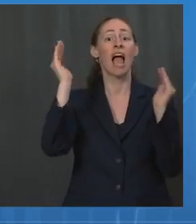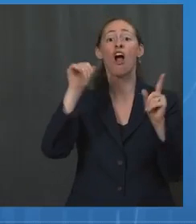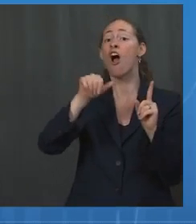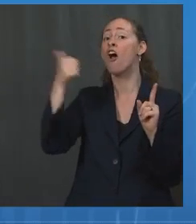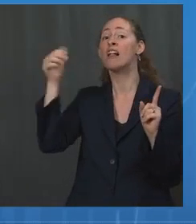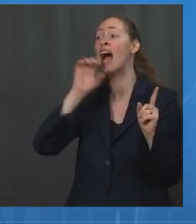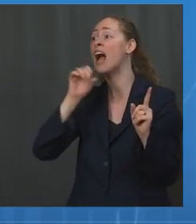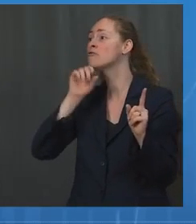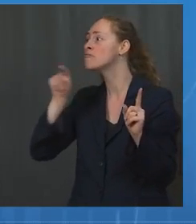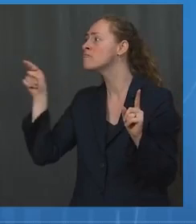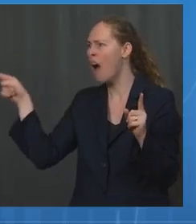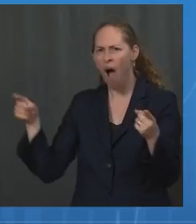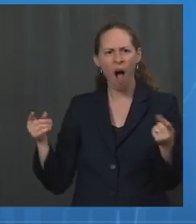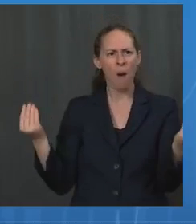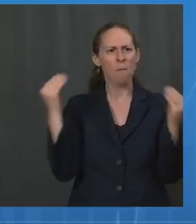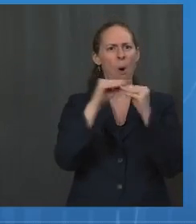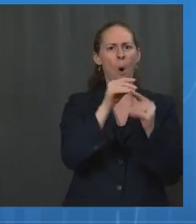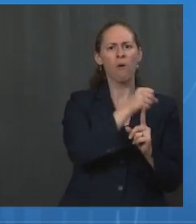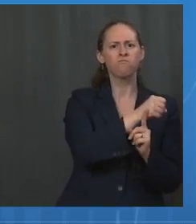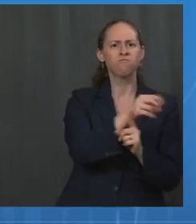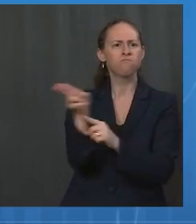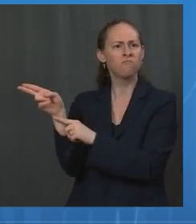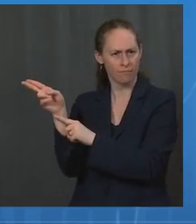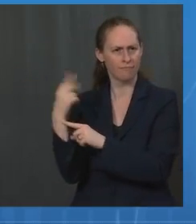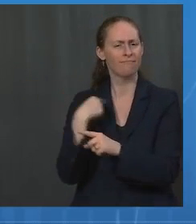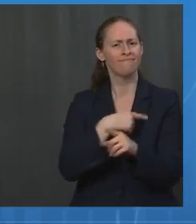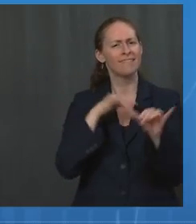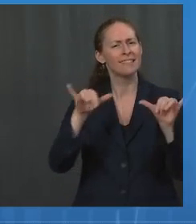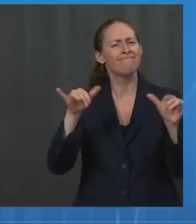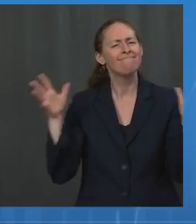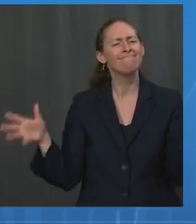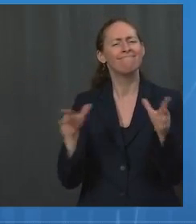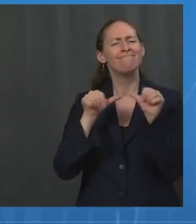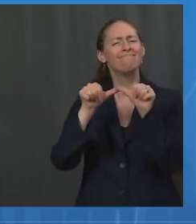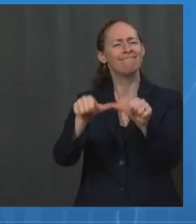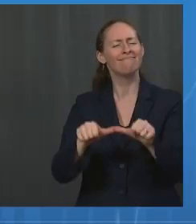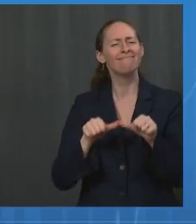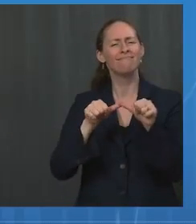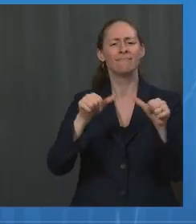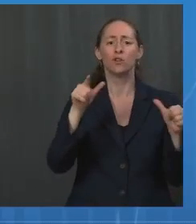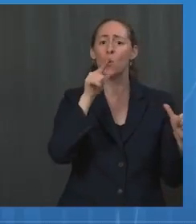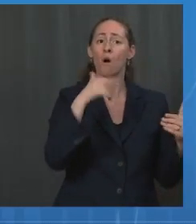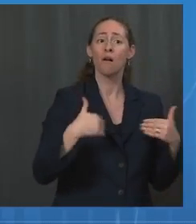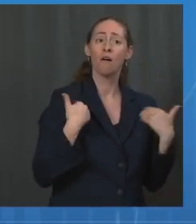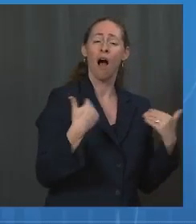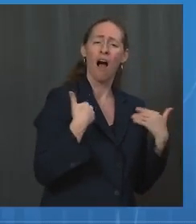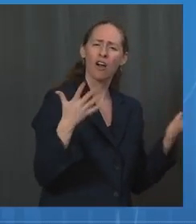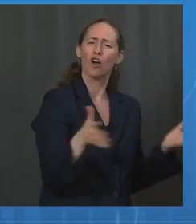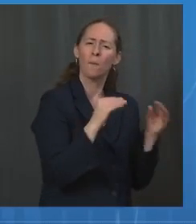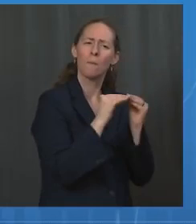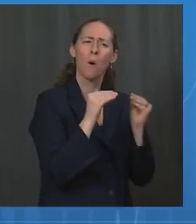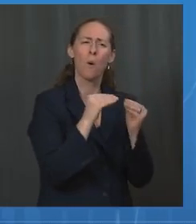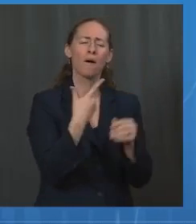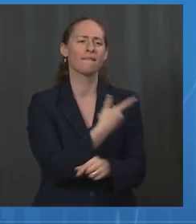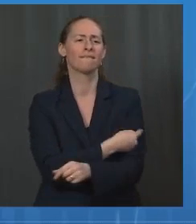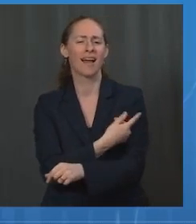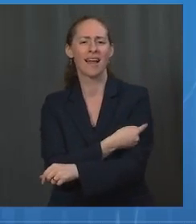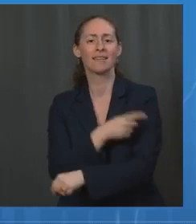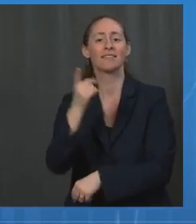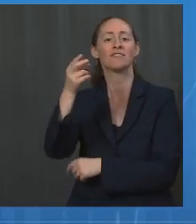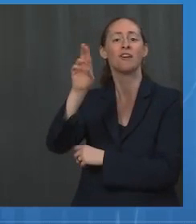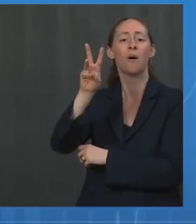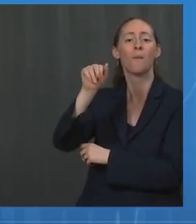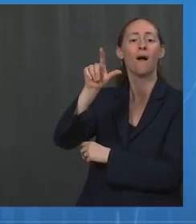And we will continue to do everything we can to get this group of adolescents vaccinated because, as Dr. Walensky and Dr. Fauci will discuss,